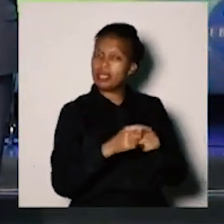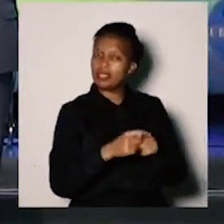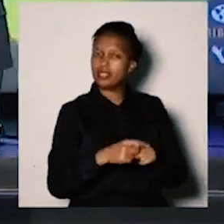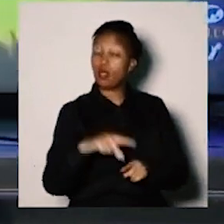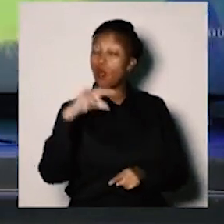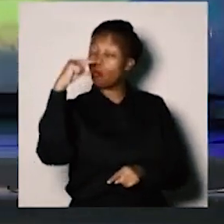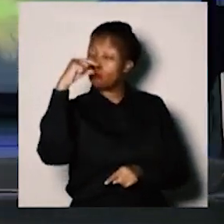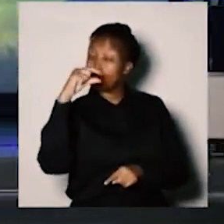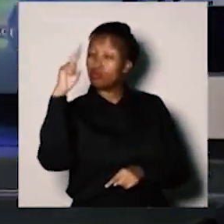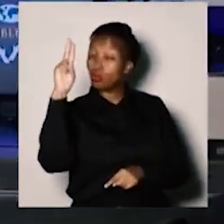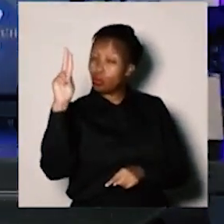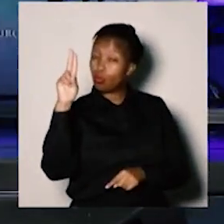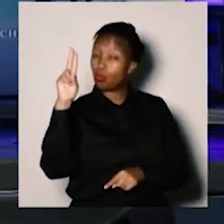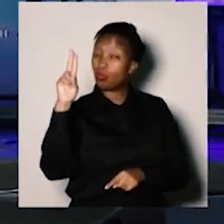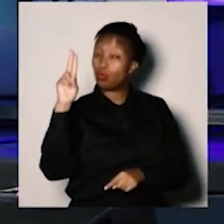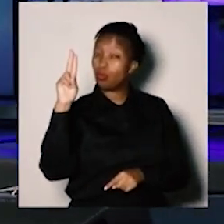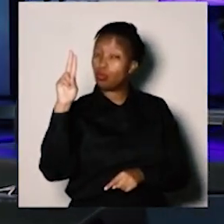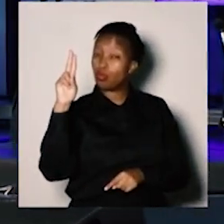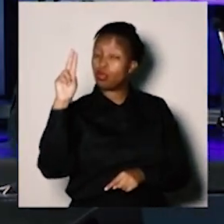It's